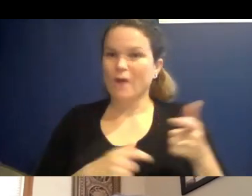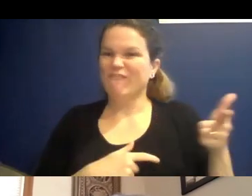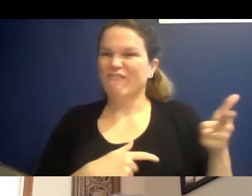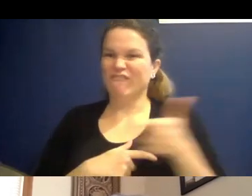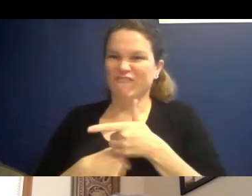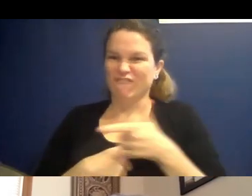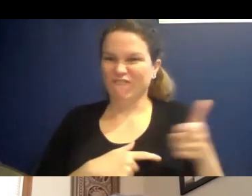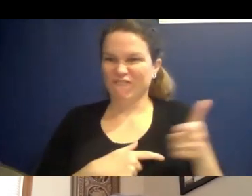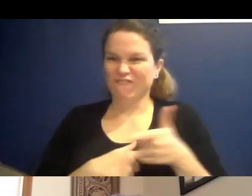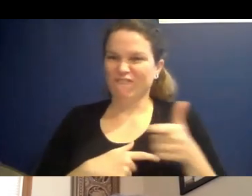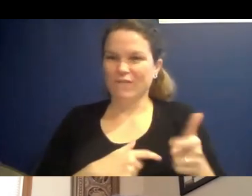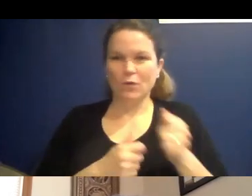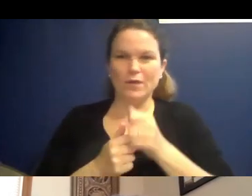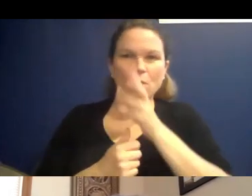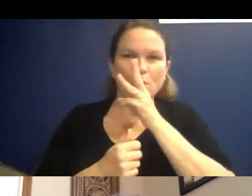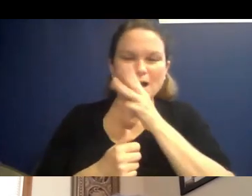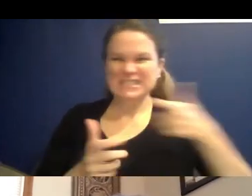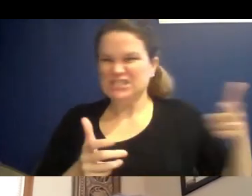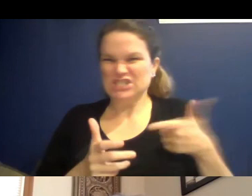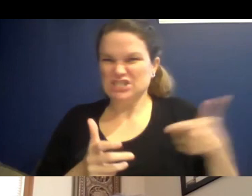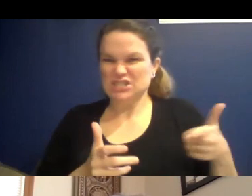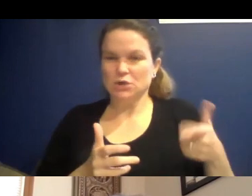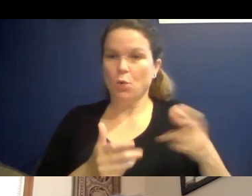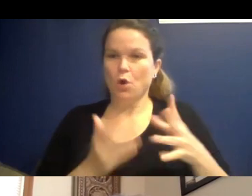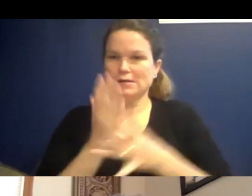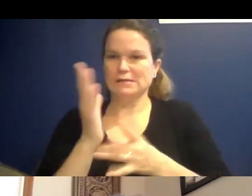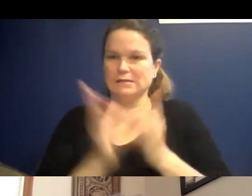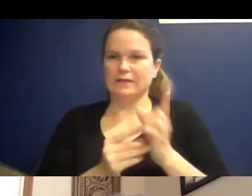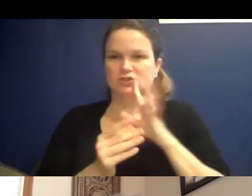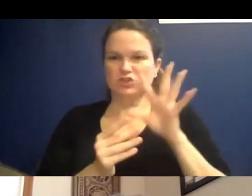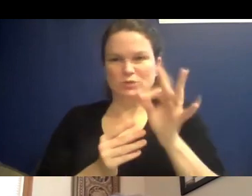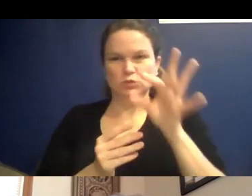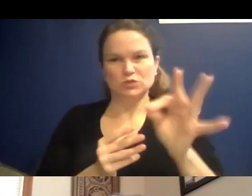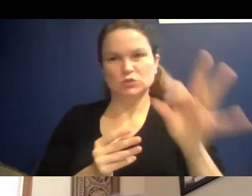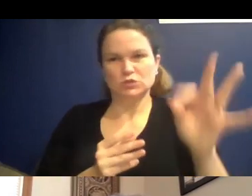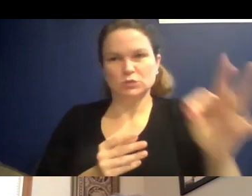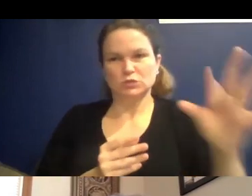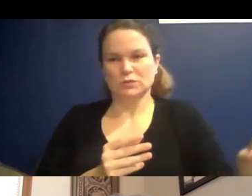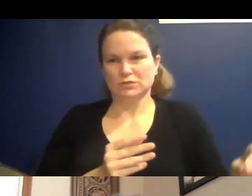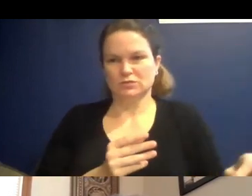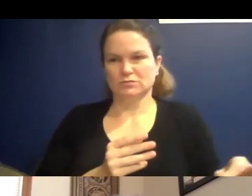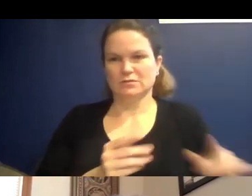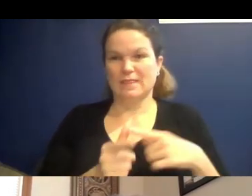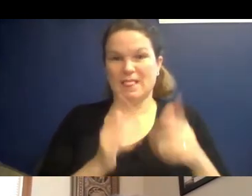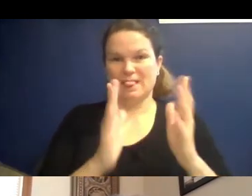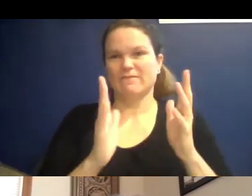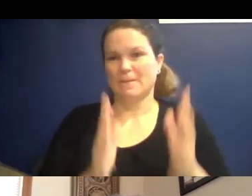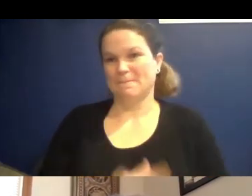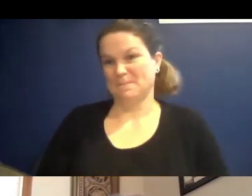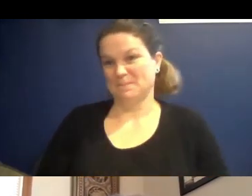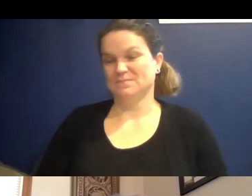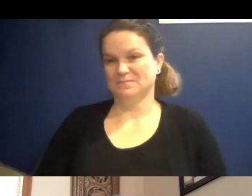with a stiff spray of water, or put on some gloves and just squish them individually and leave them in place.